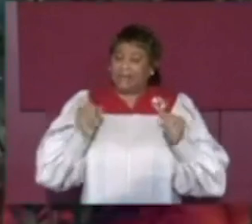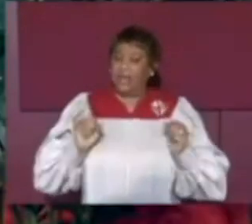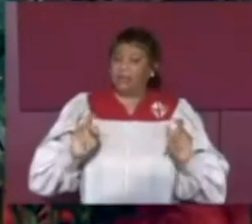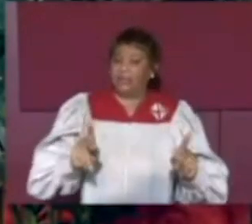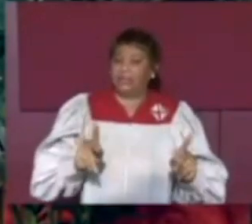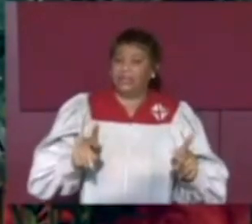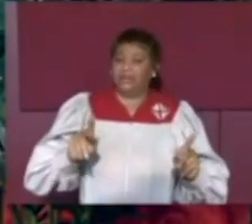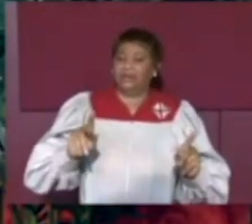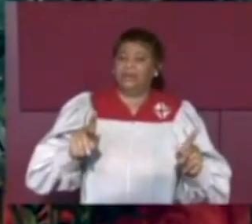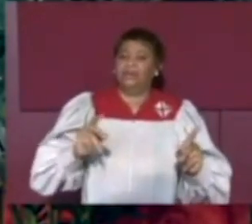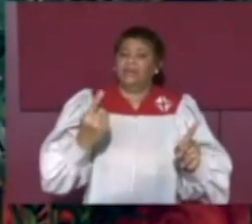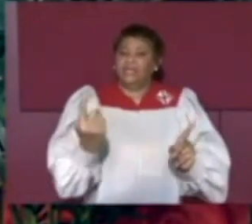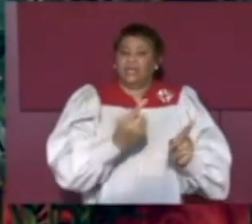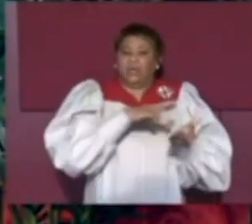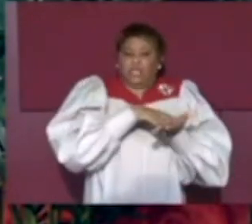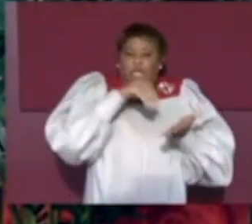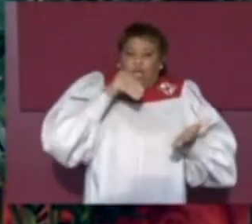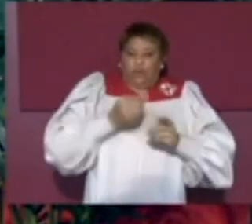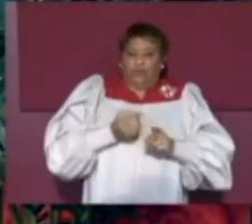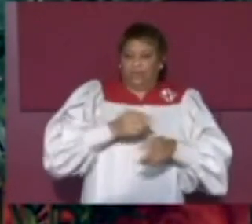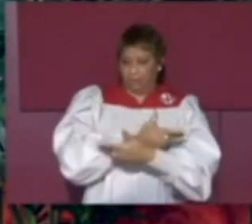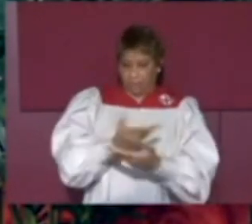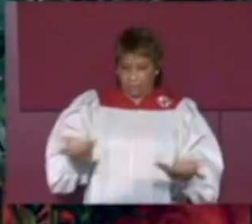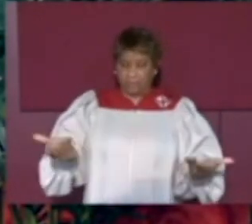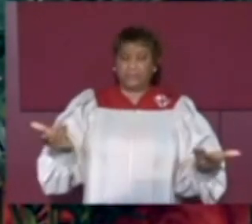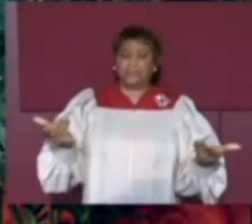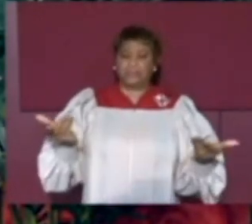for somebody to learn from you.